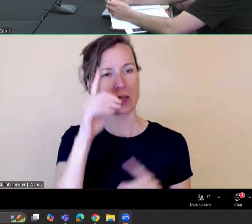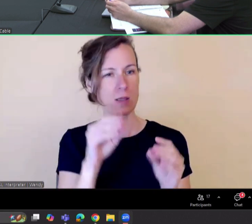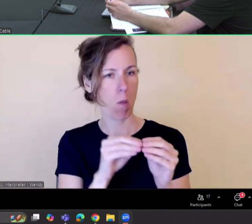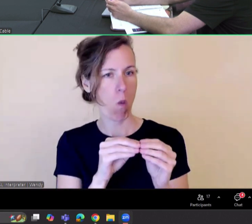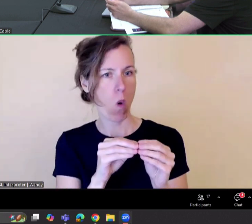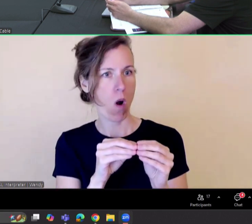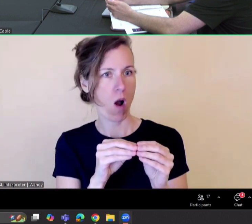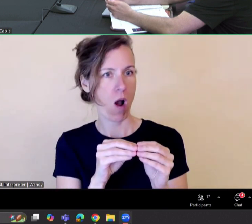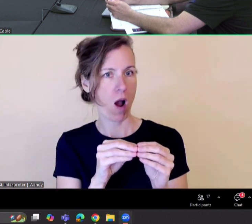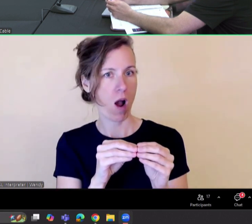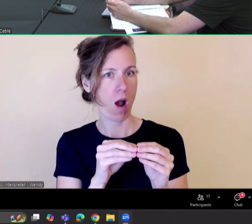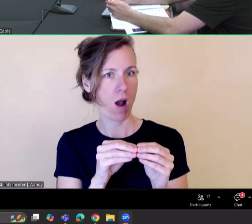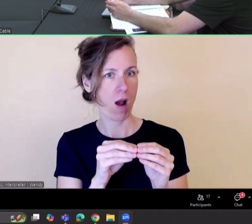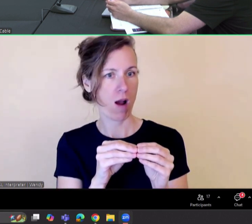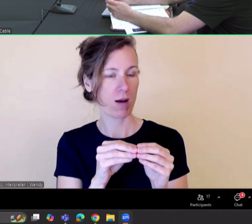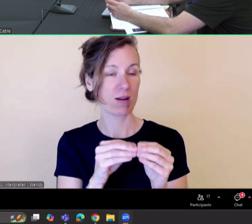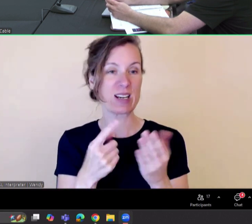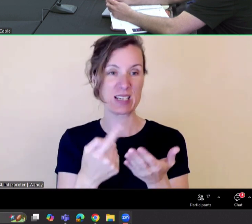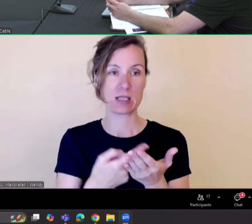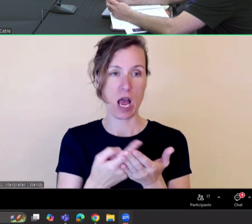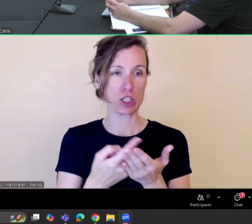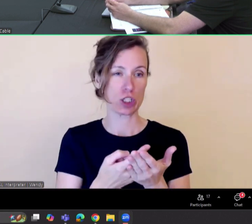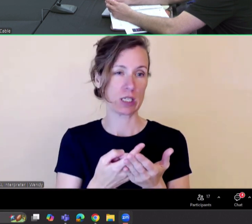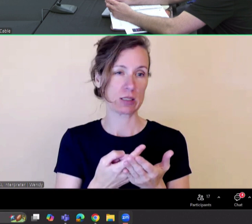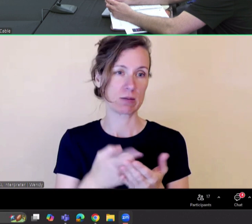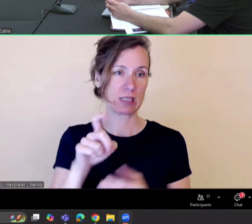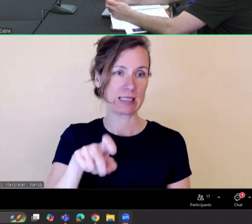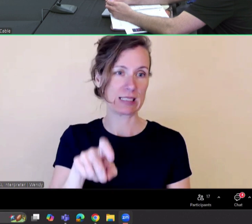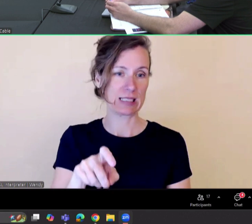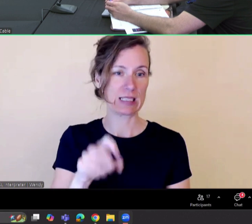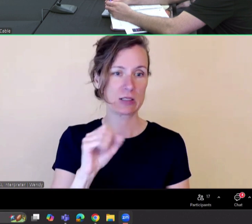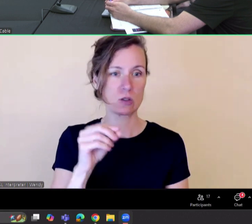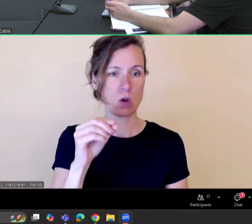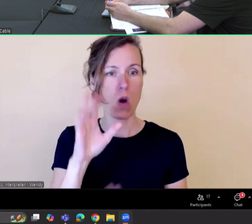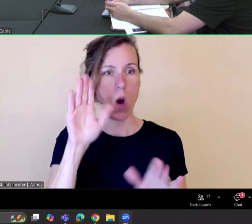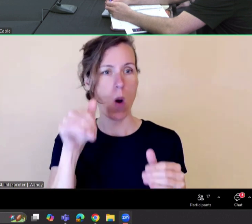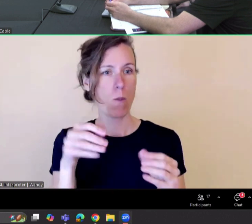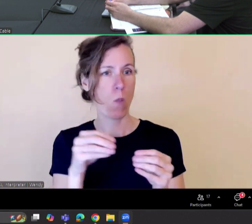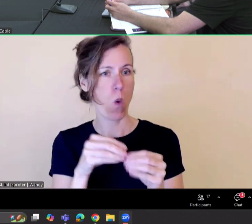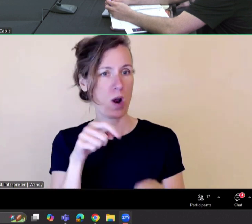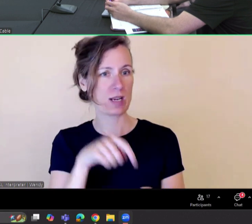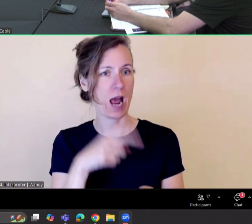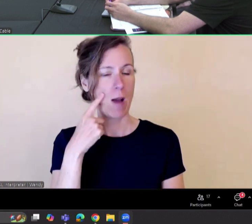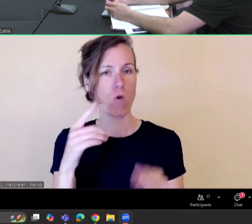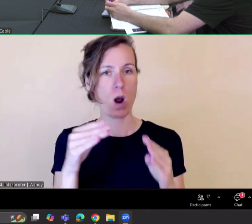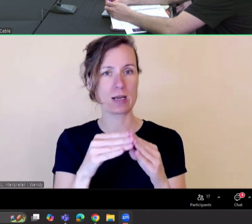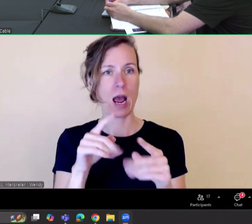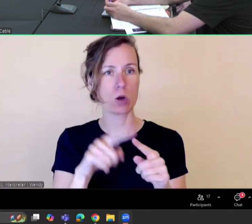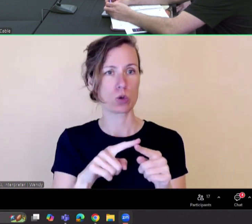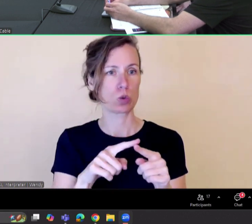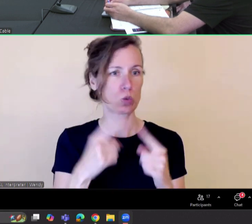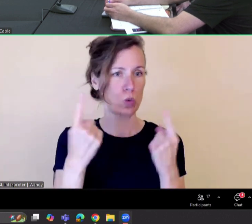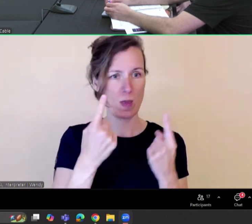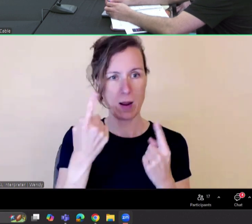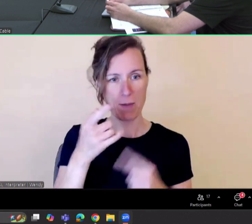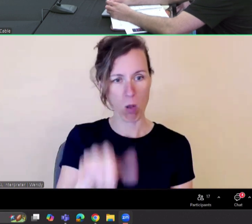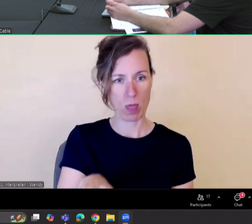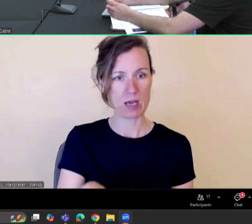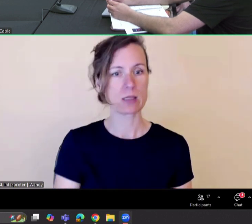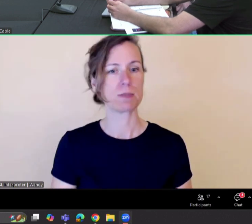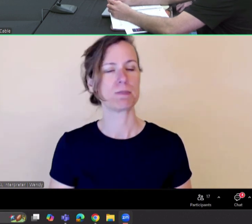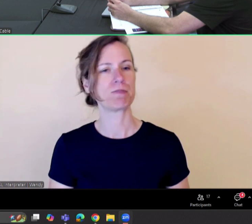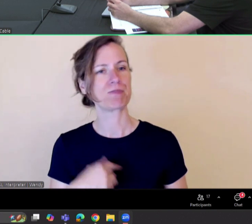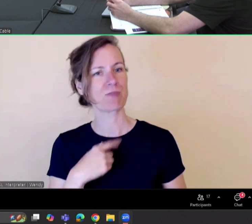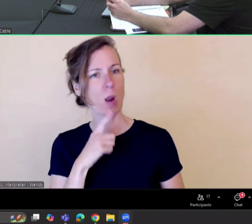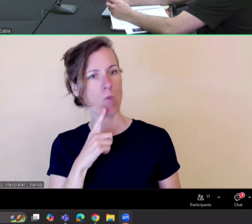had, so I hope there's still time for the town to consider this a little longer. I'm really encouraged though by the information that you shared tonight.